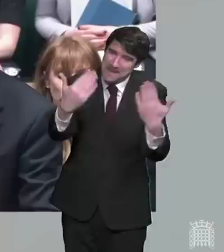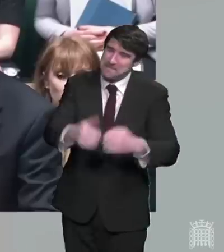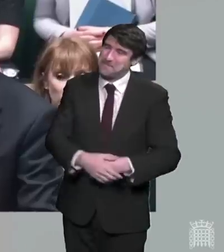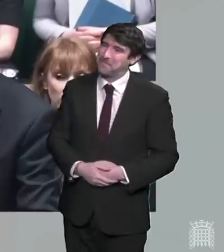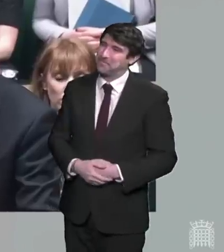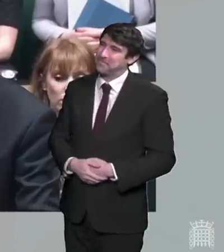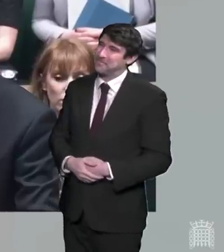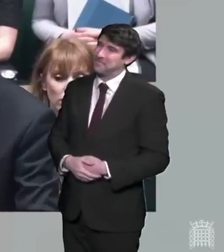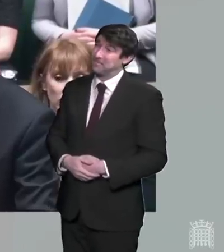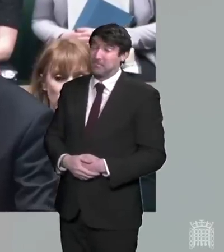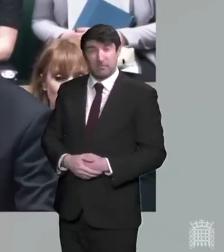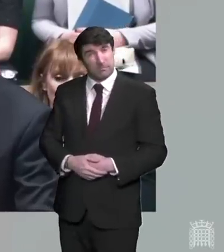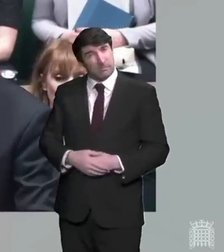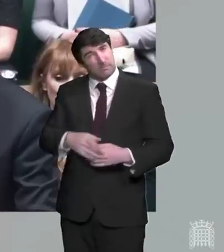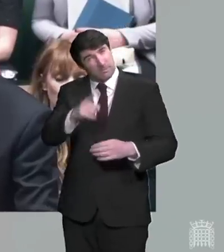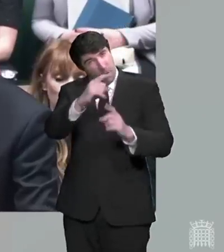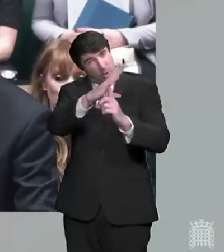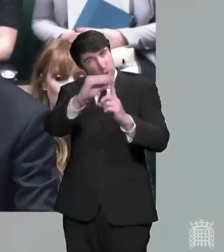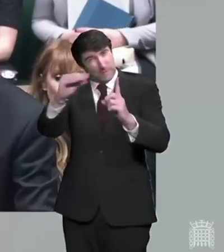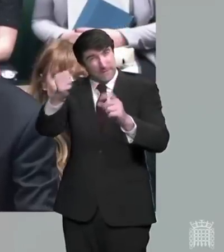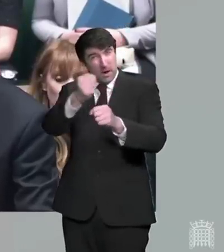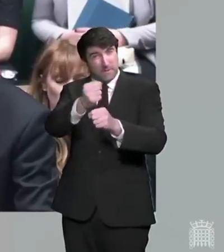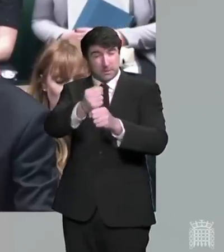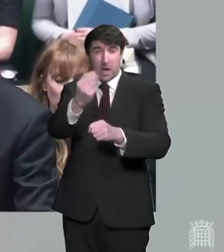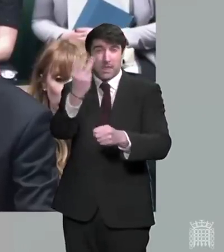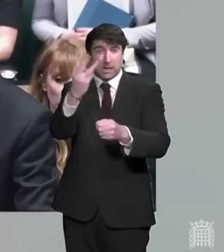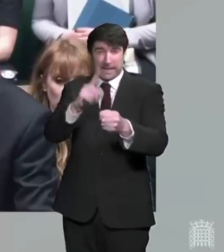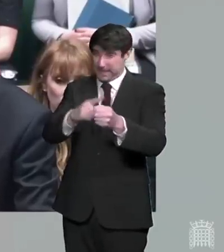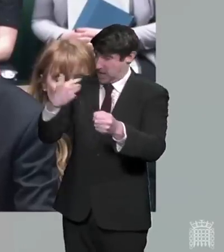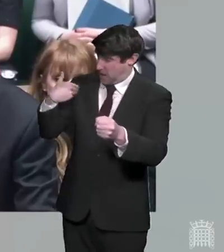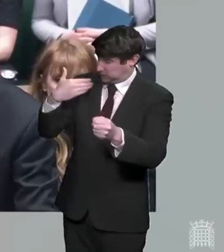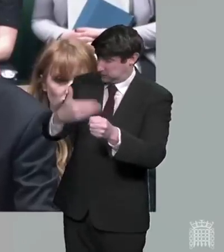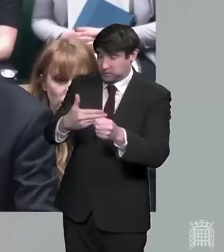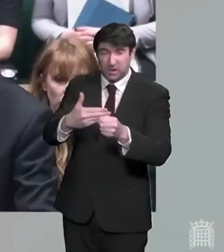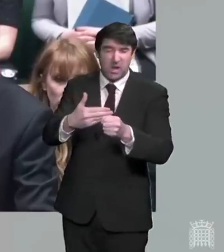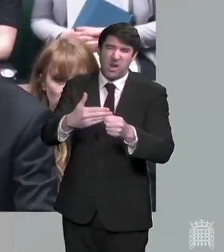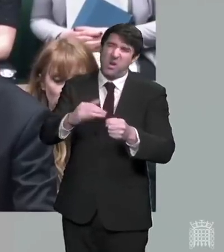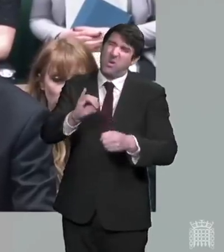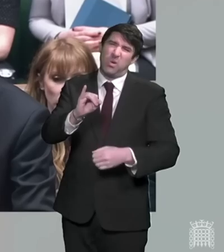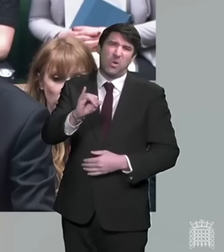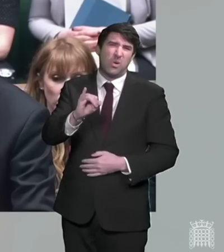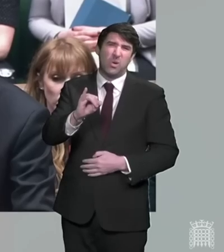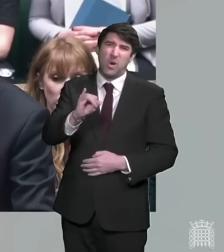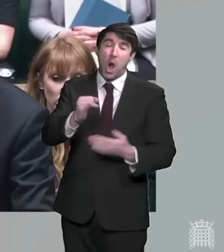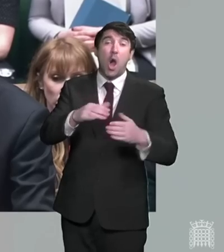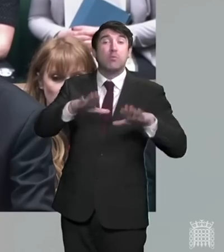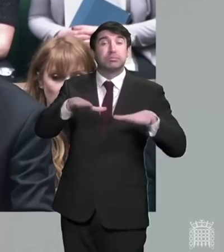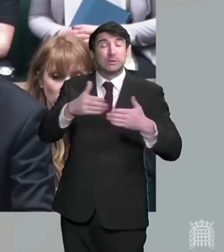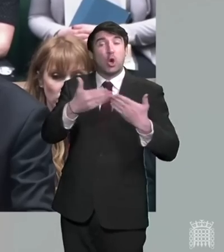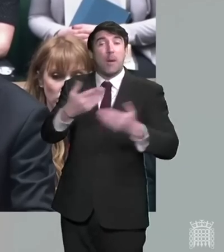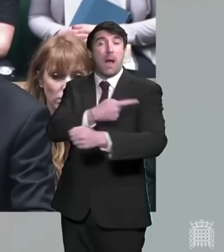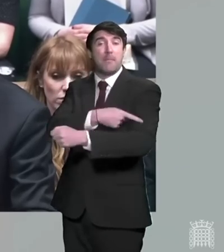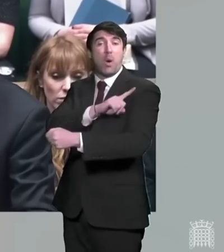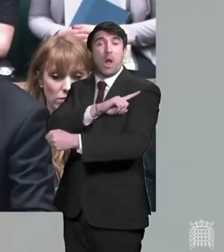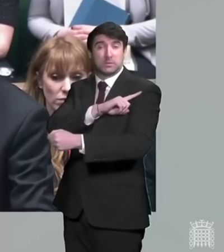13 years of Tory failure, the average family in Britain will be poorer than the average family in Poland by 2030.